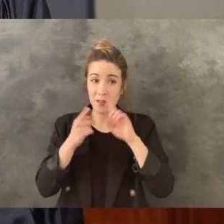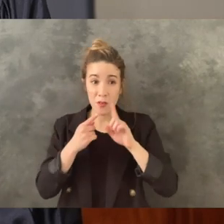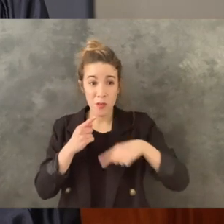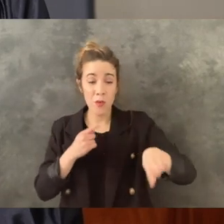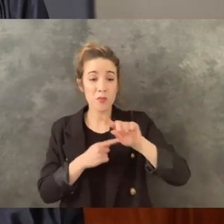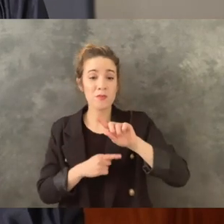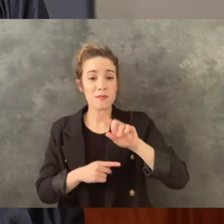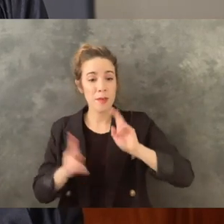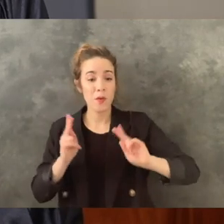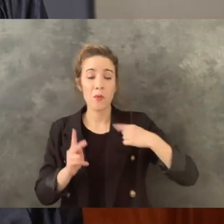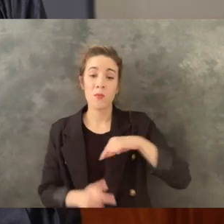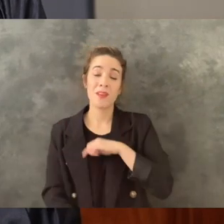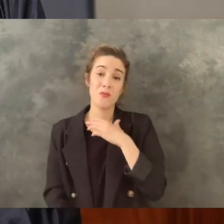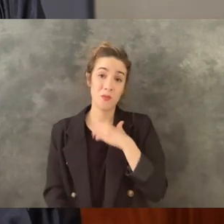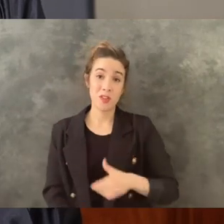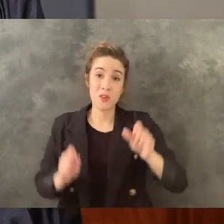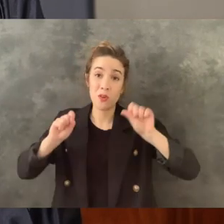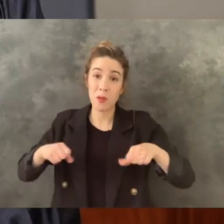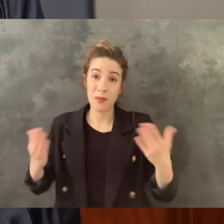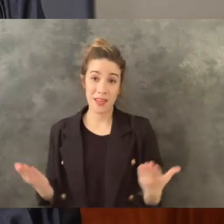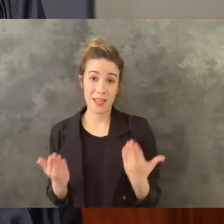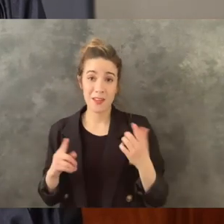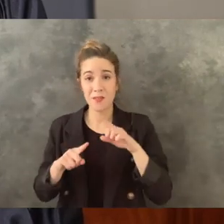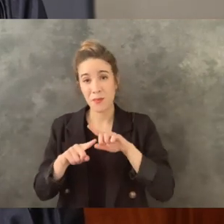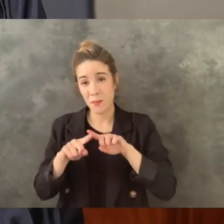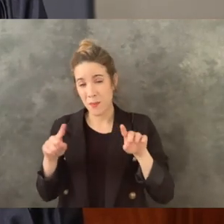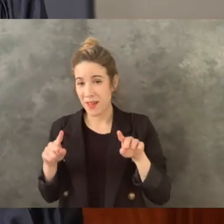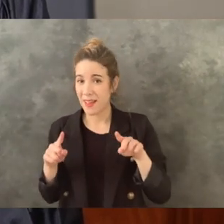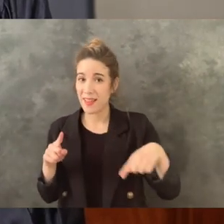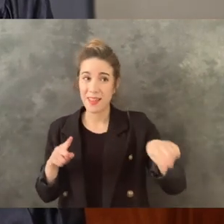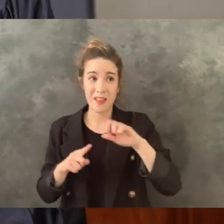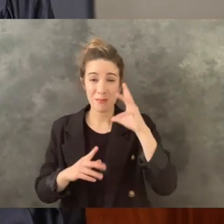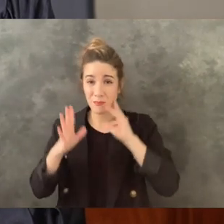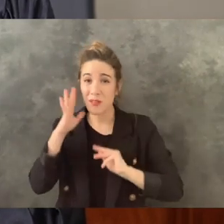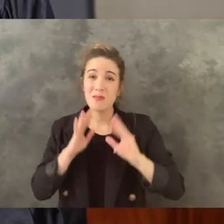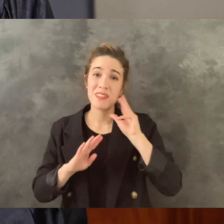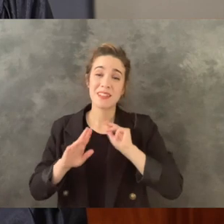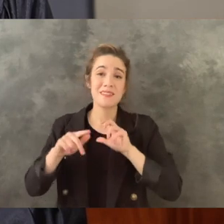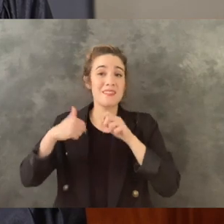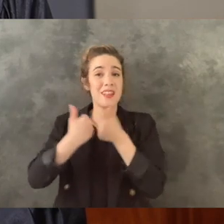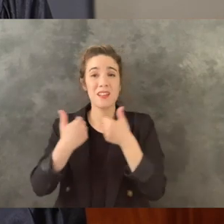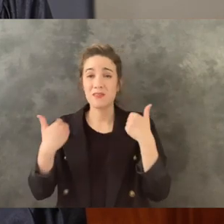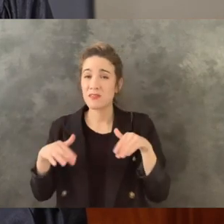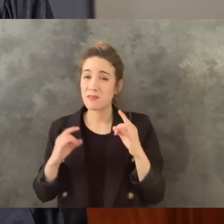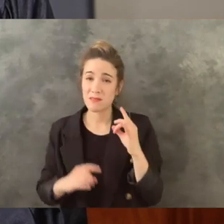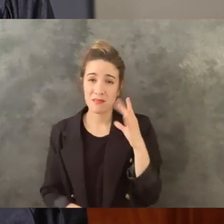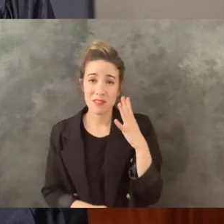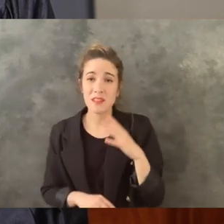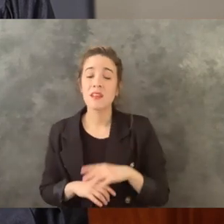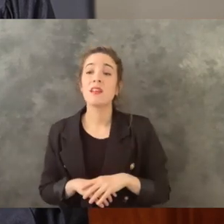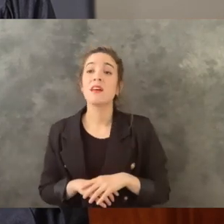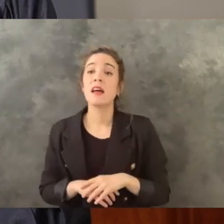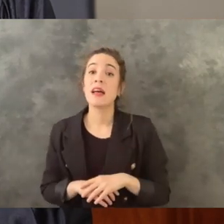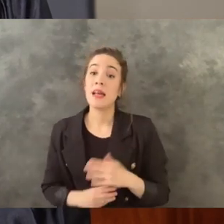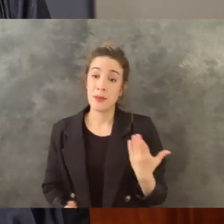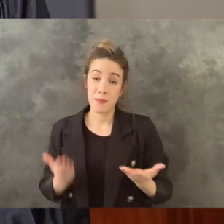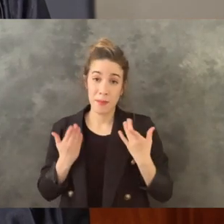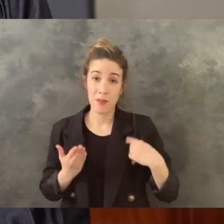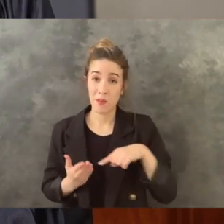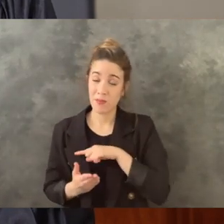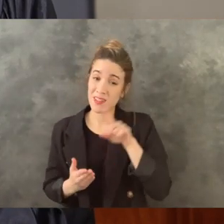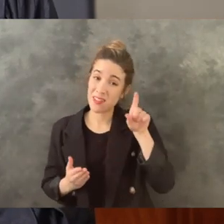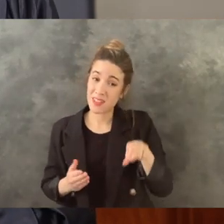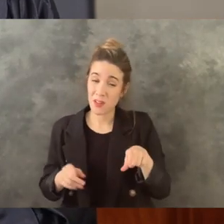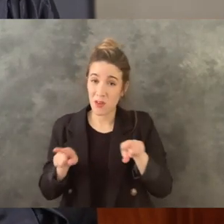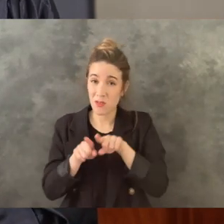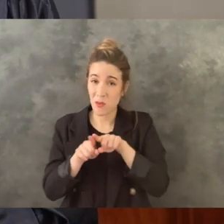to those who we wish could be with us today, but perhaps they're facing great challenges. And perhaps we